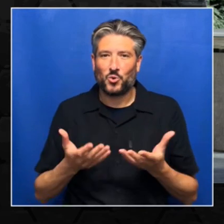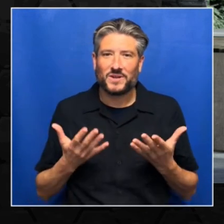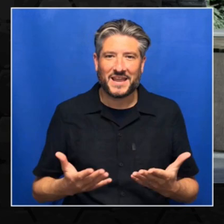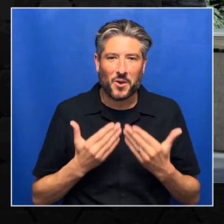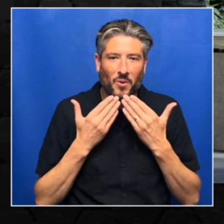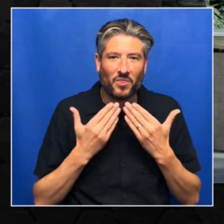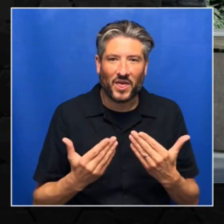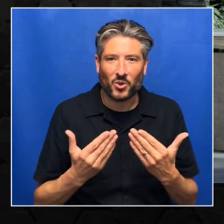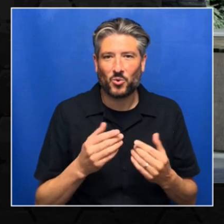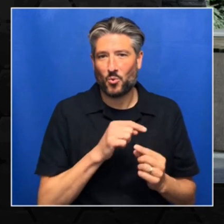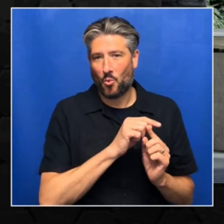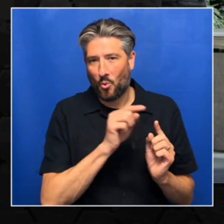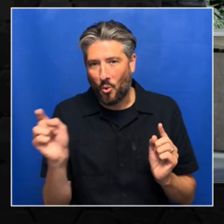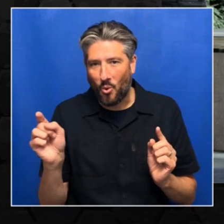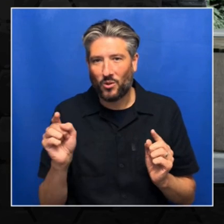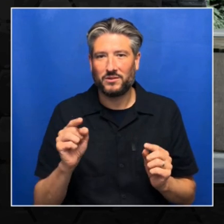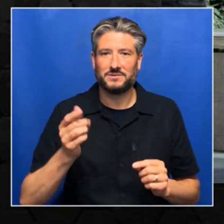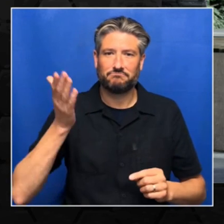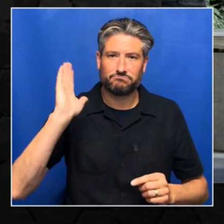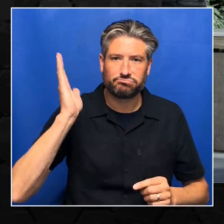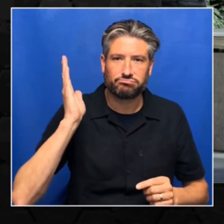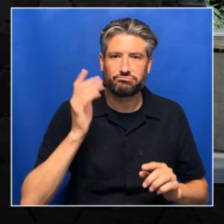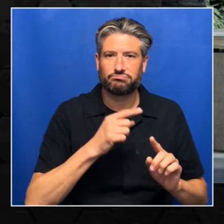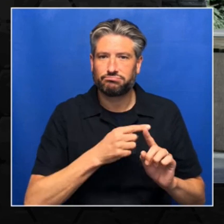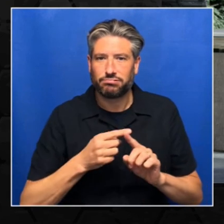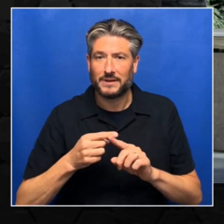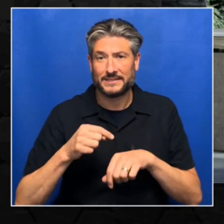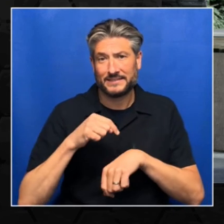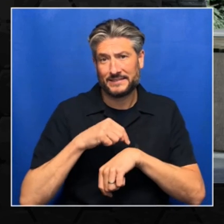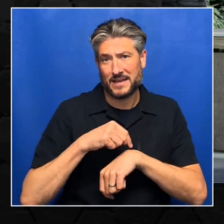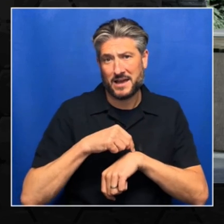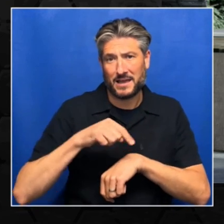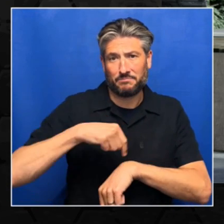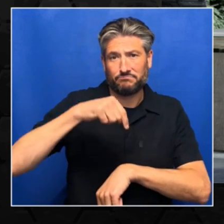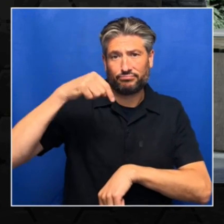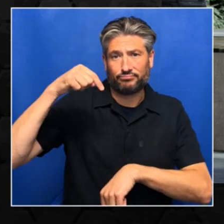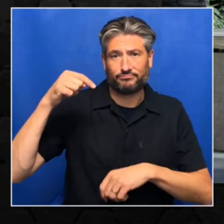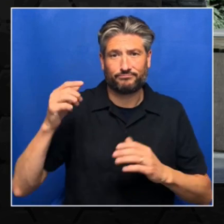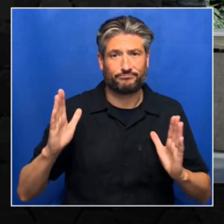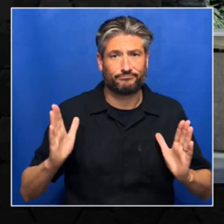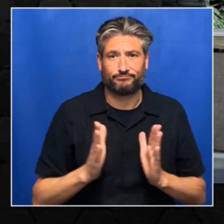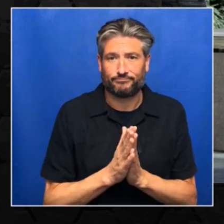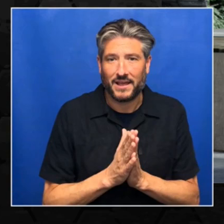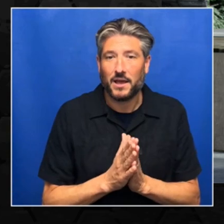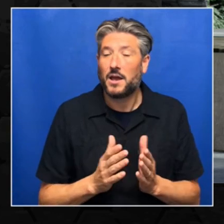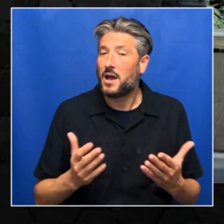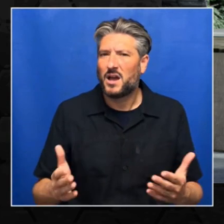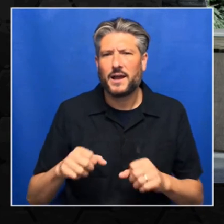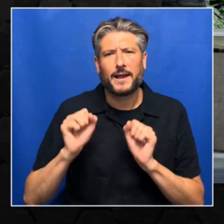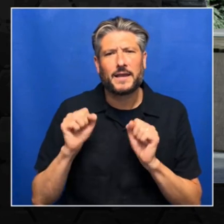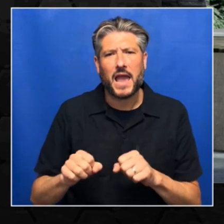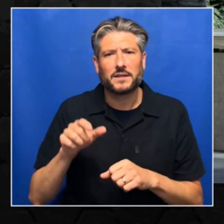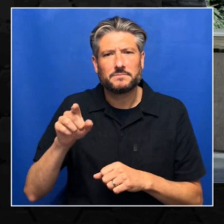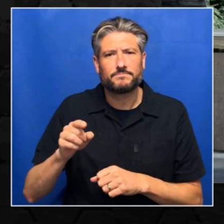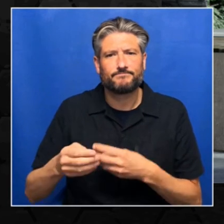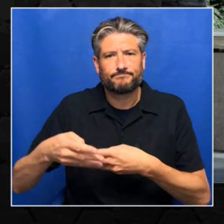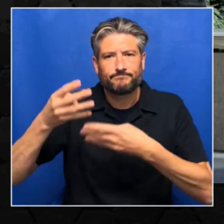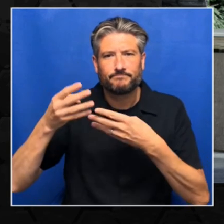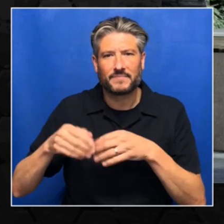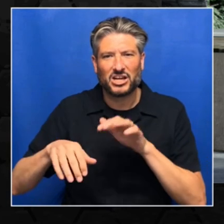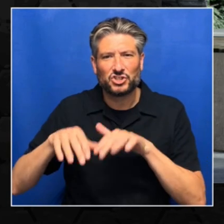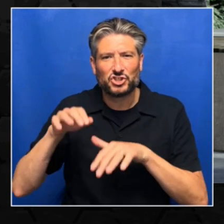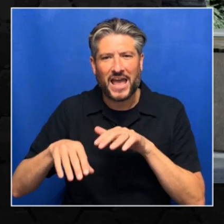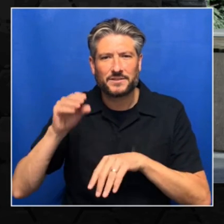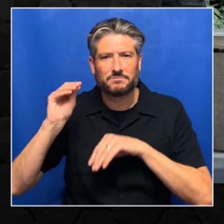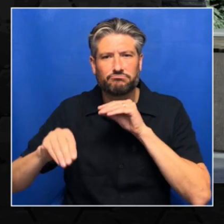time, so any other questions we can try to answer in the chat. So thanks again for taking part